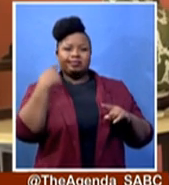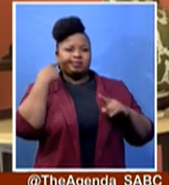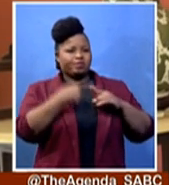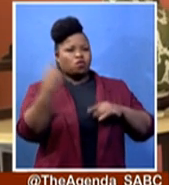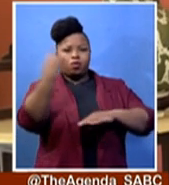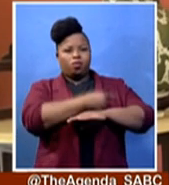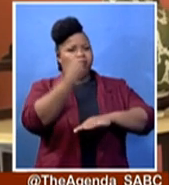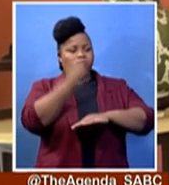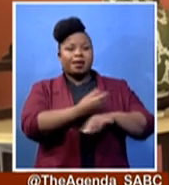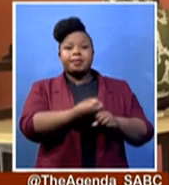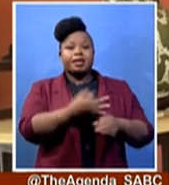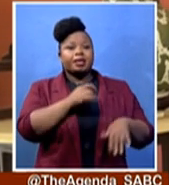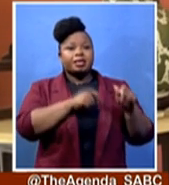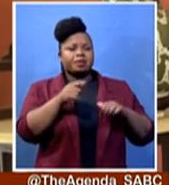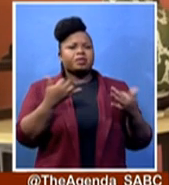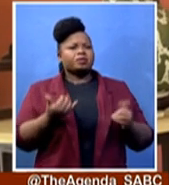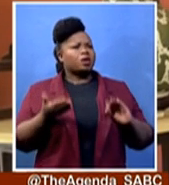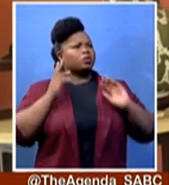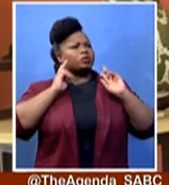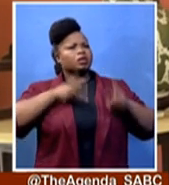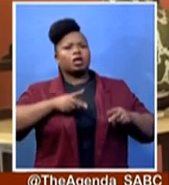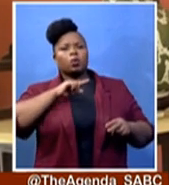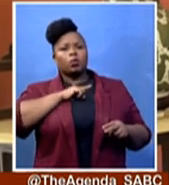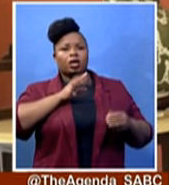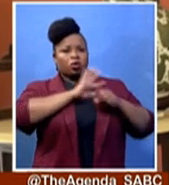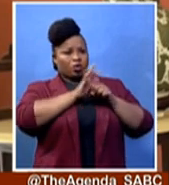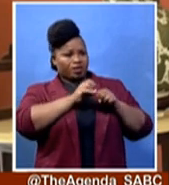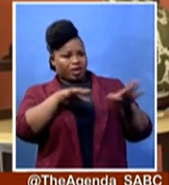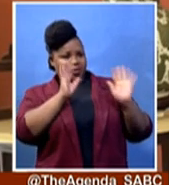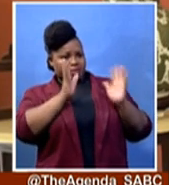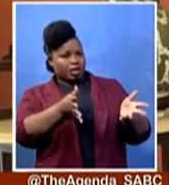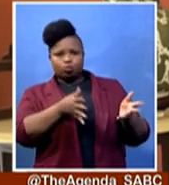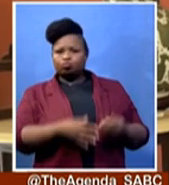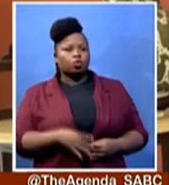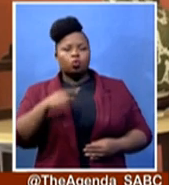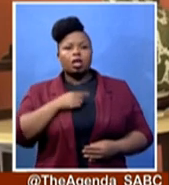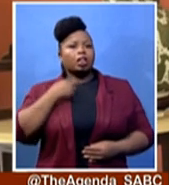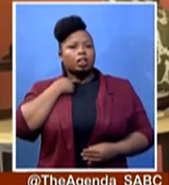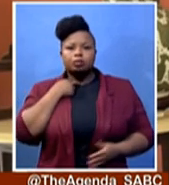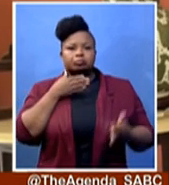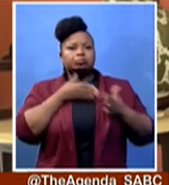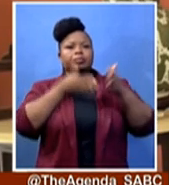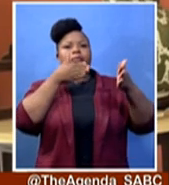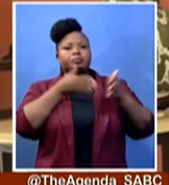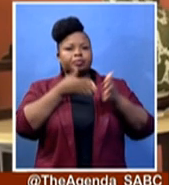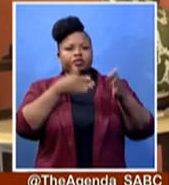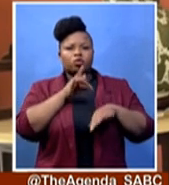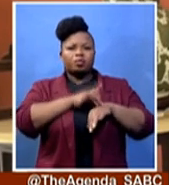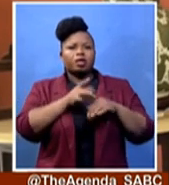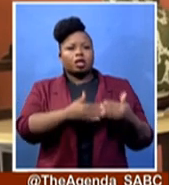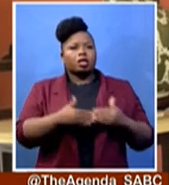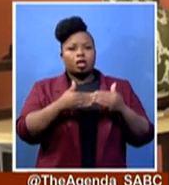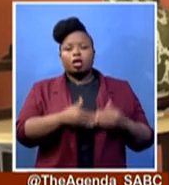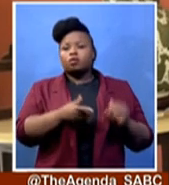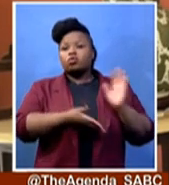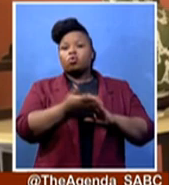only because of COVID-19, but because they cannot access basic medical care. Yeah. If you go outside any major hospital here